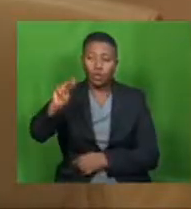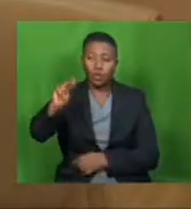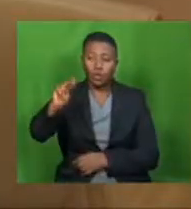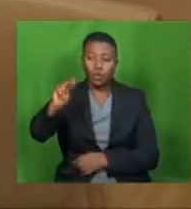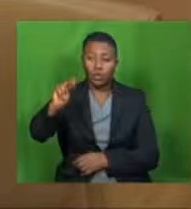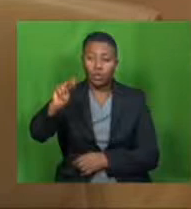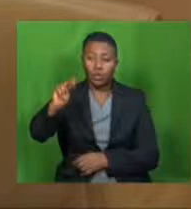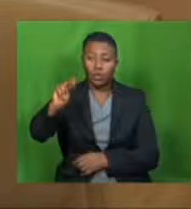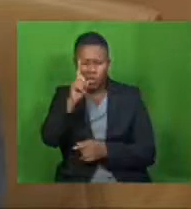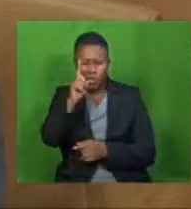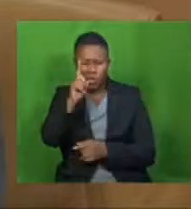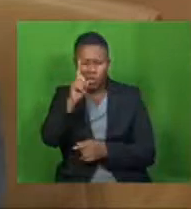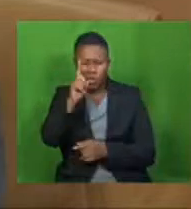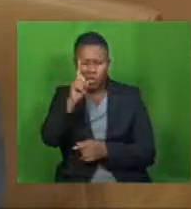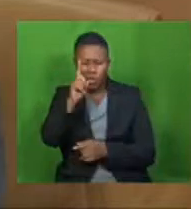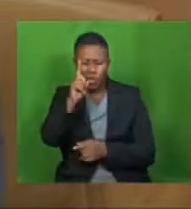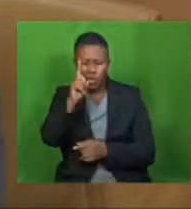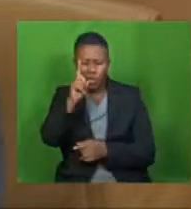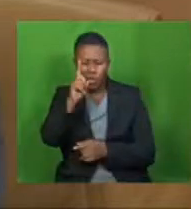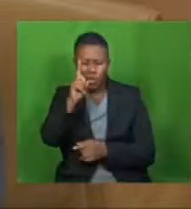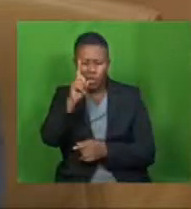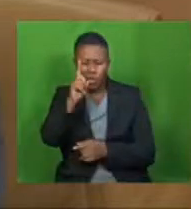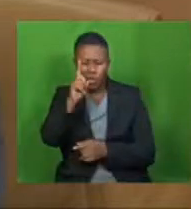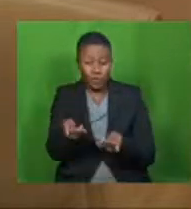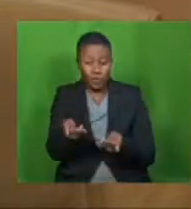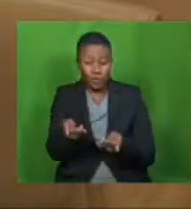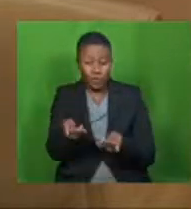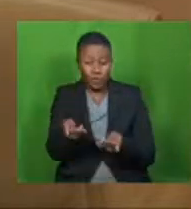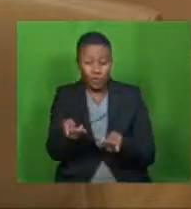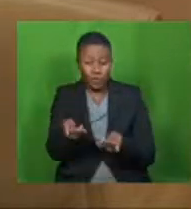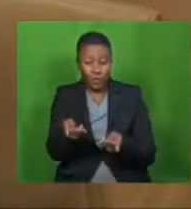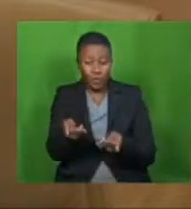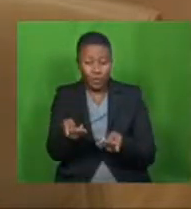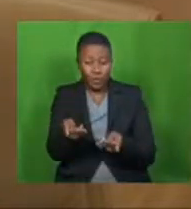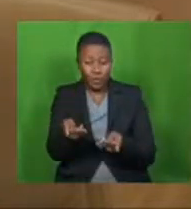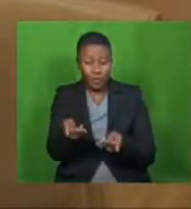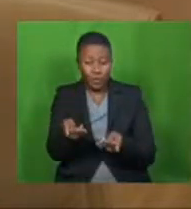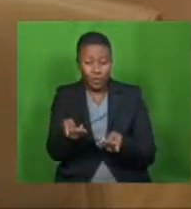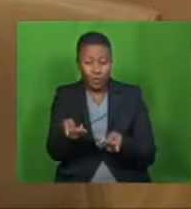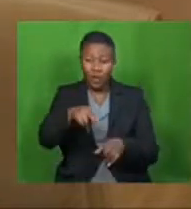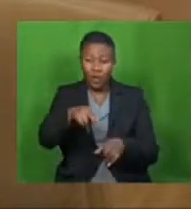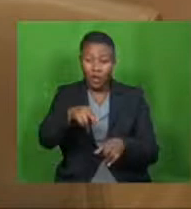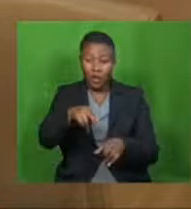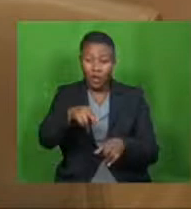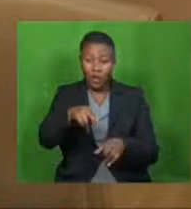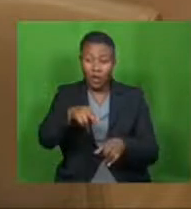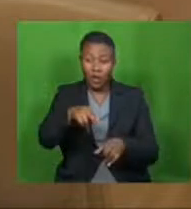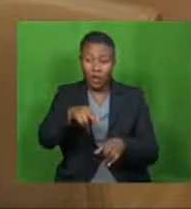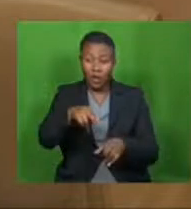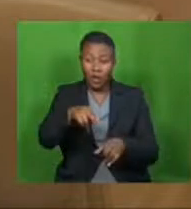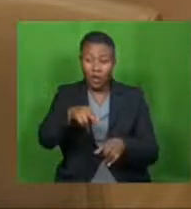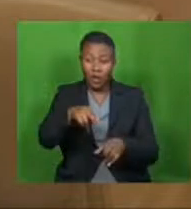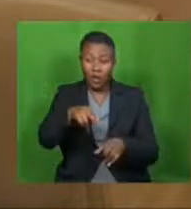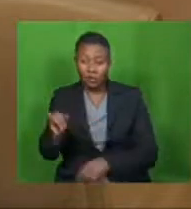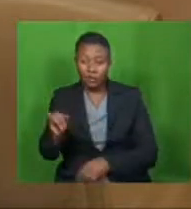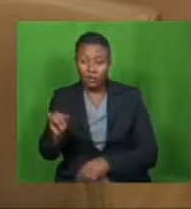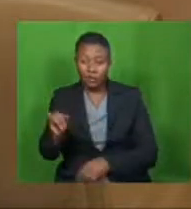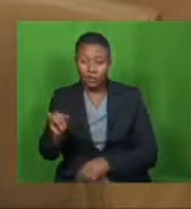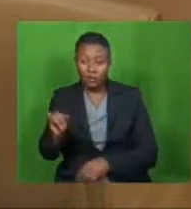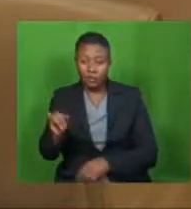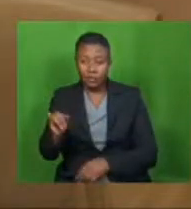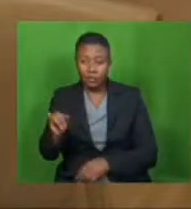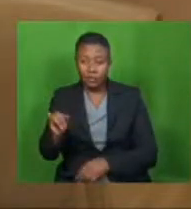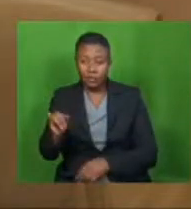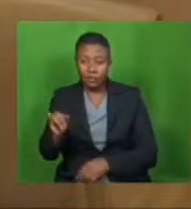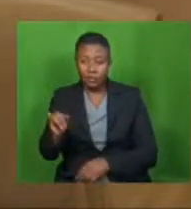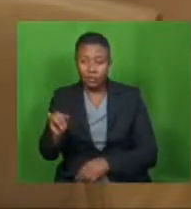Oweri. Through the intervention of this policy, the Forestry Commission,